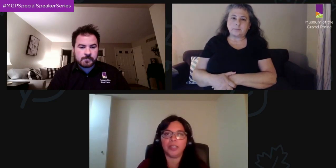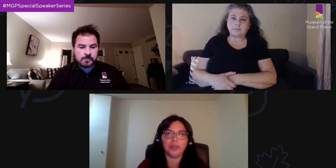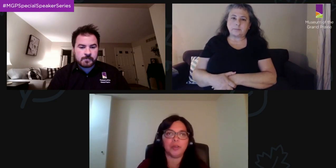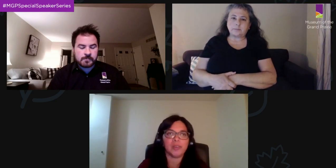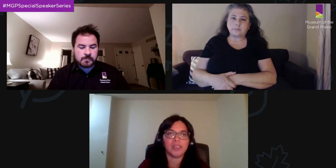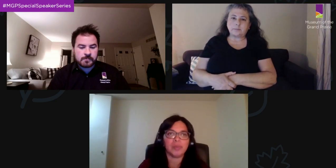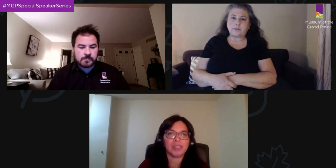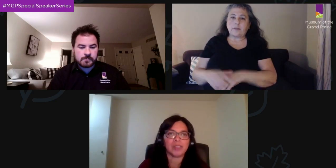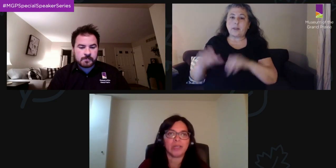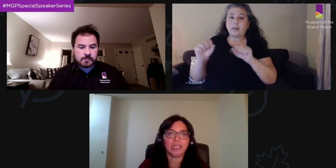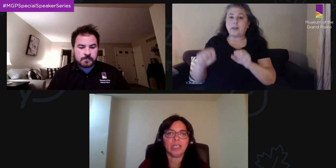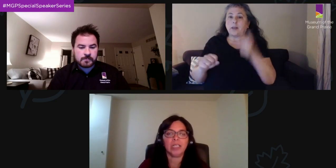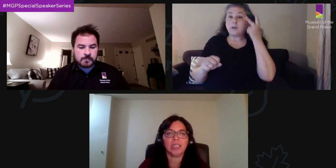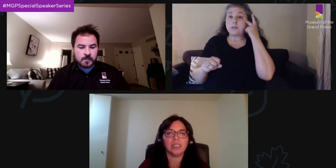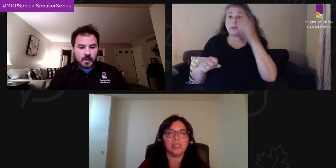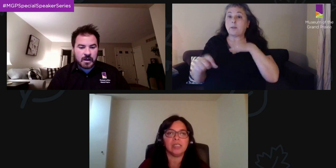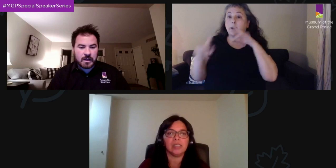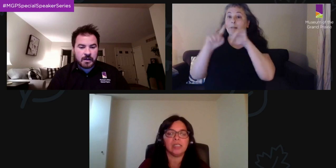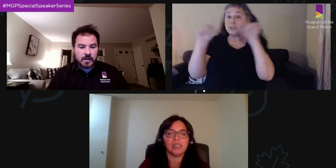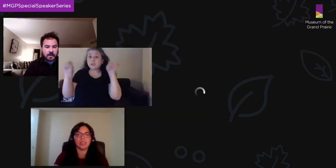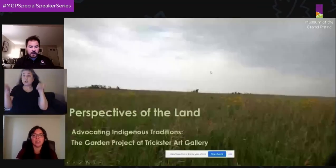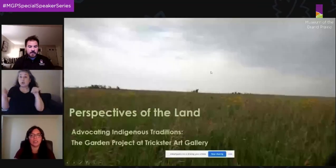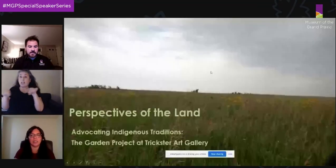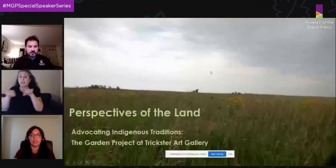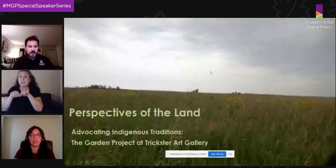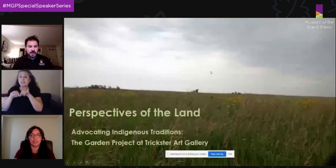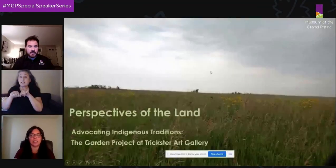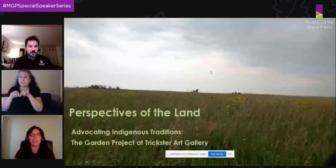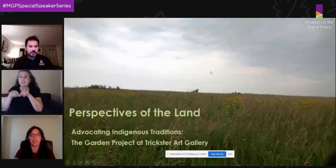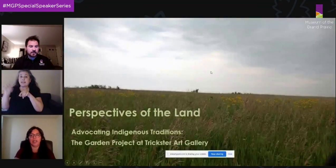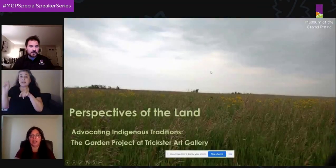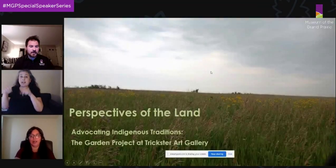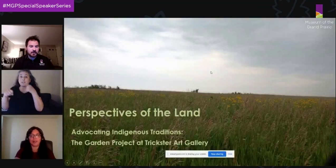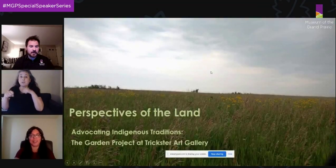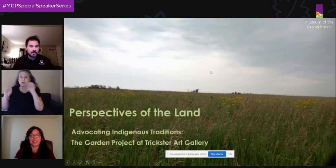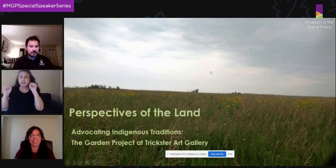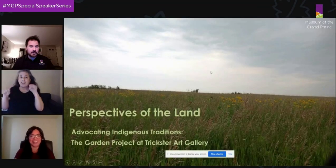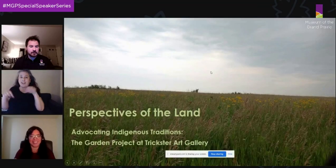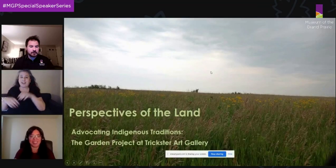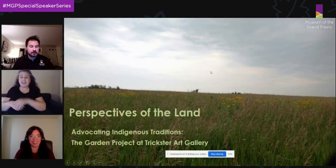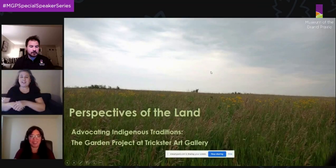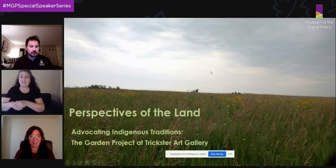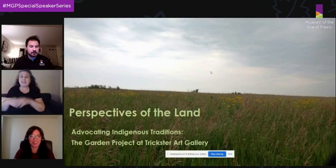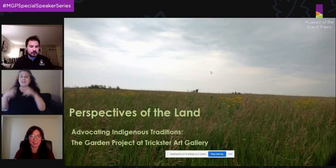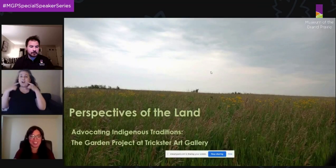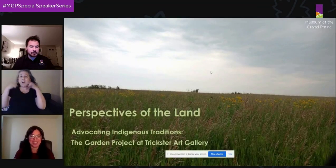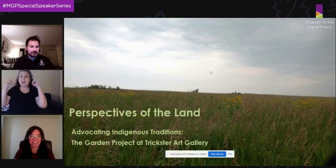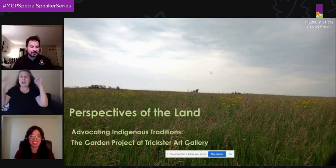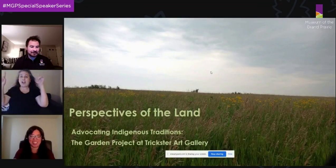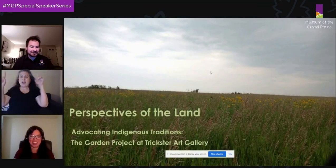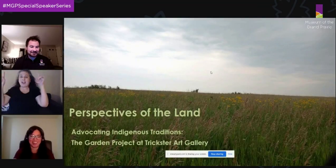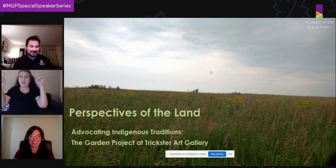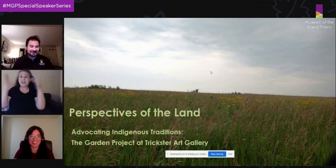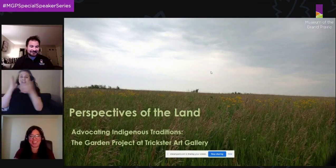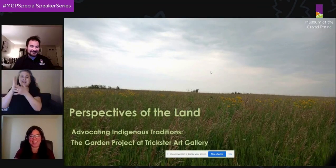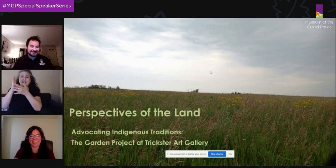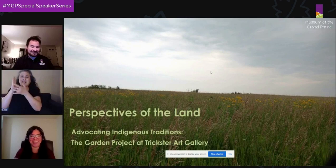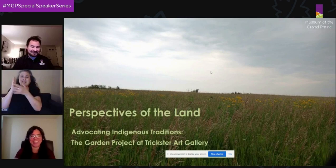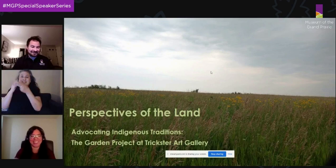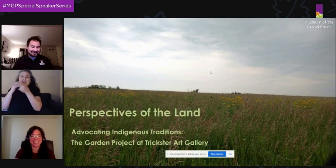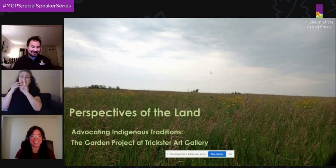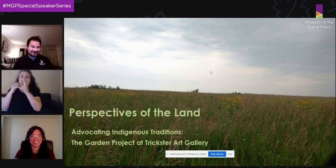And can you see my screen? Yes, we can. Okay. All right. Woohoo, technology, huh? All